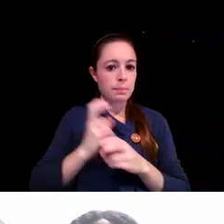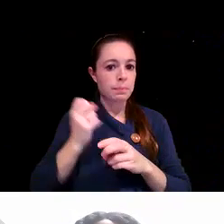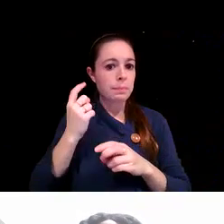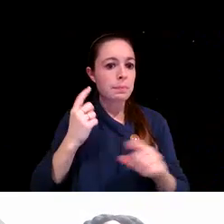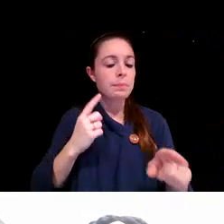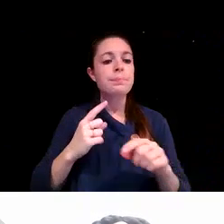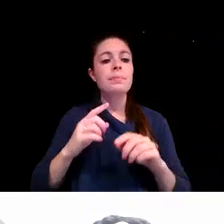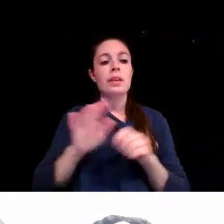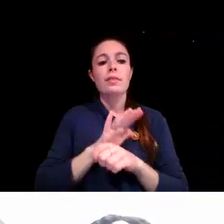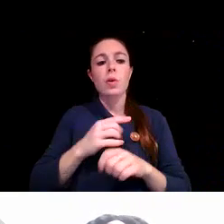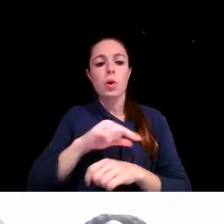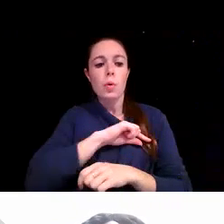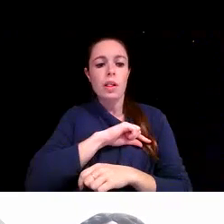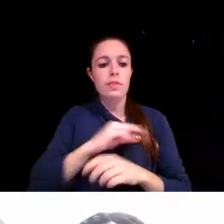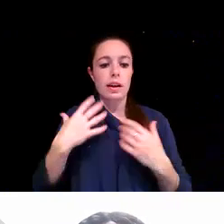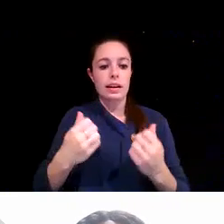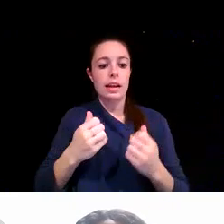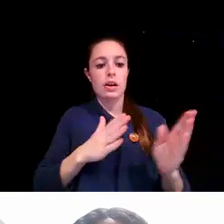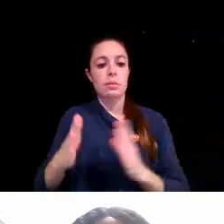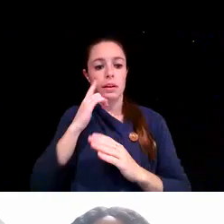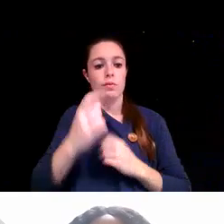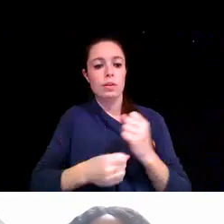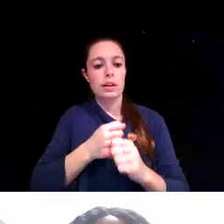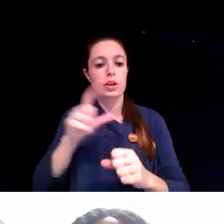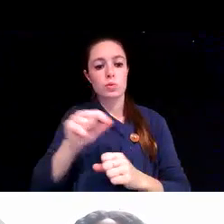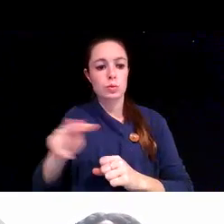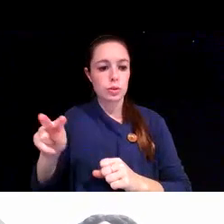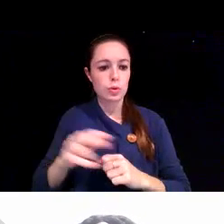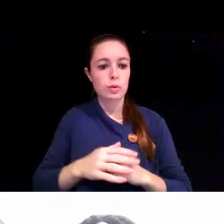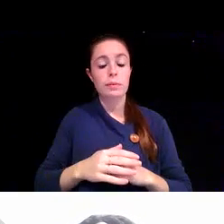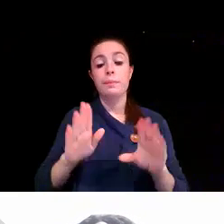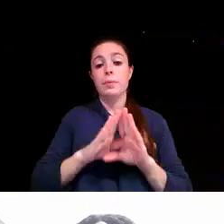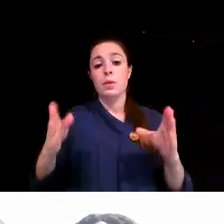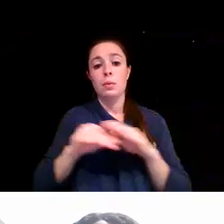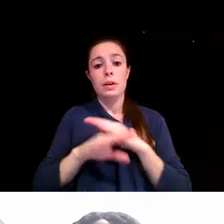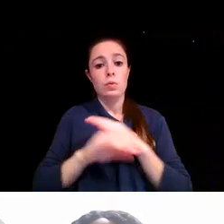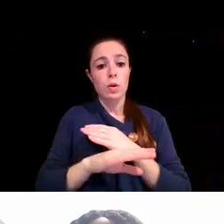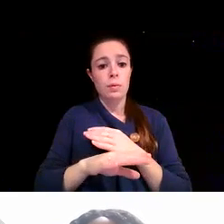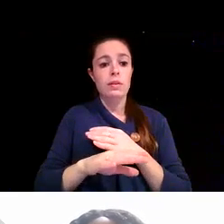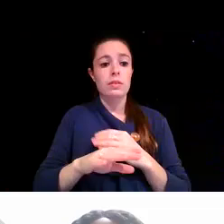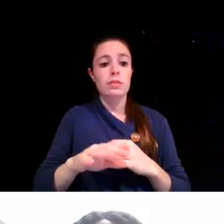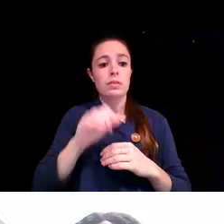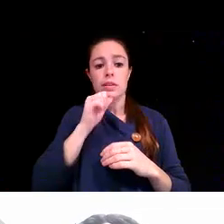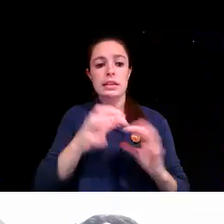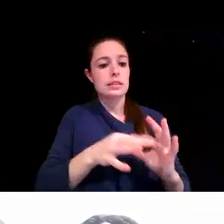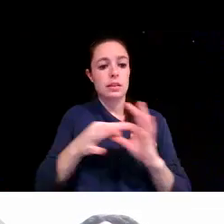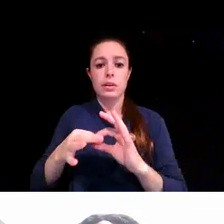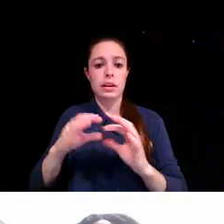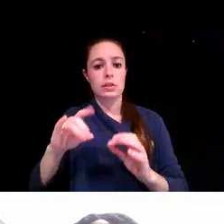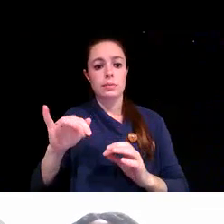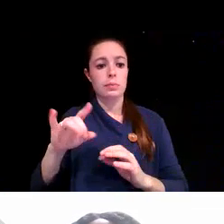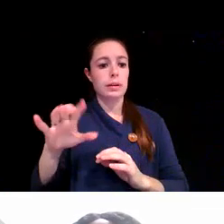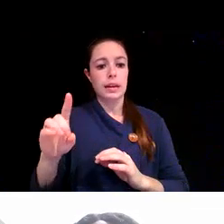plan for the year 2022. Open enrollment does not relate to Medicaid, Essential